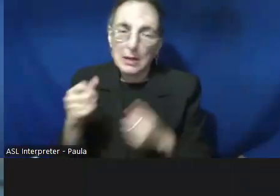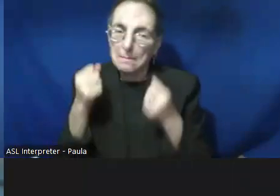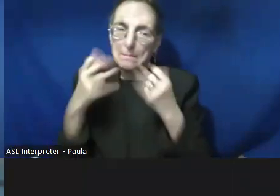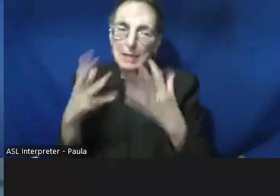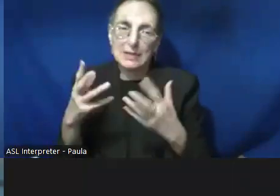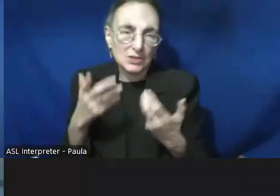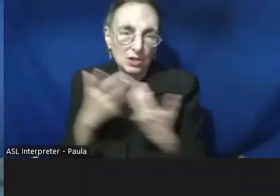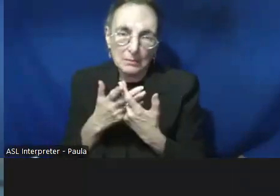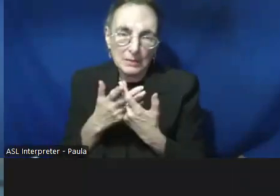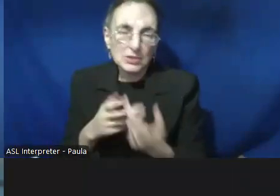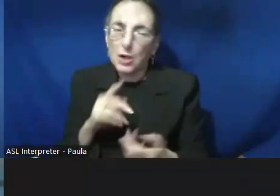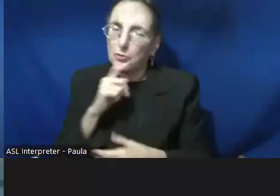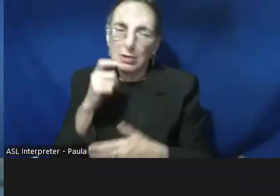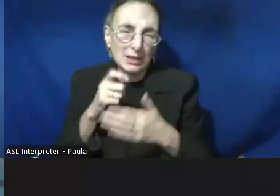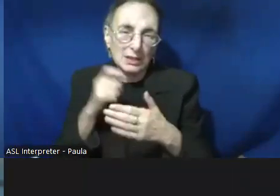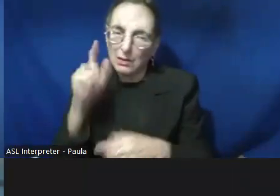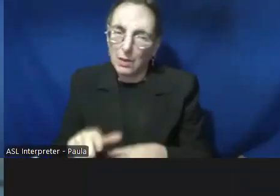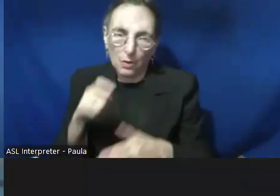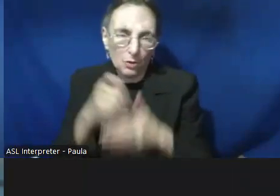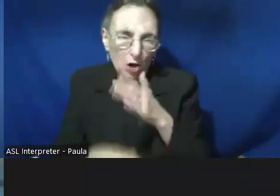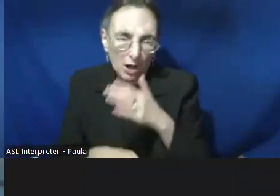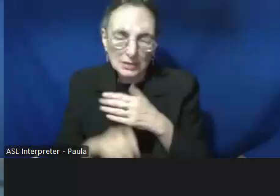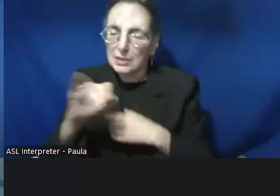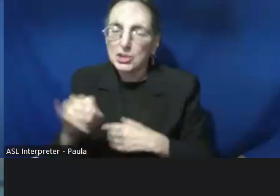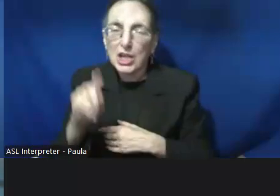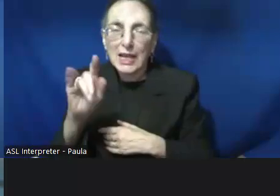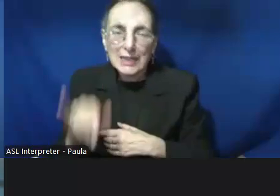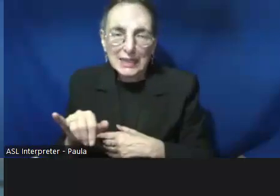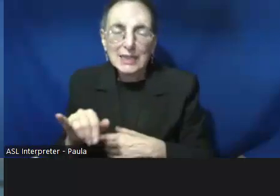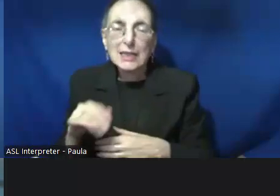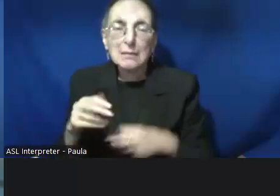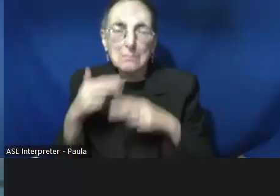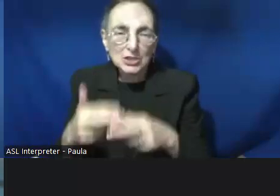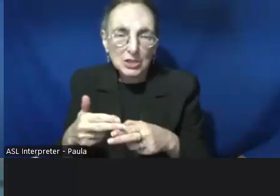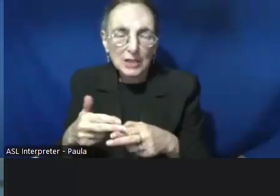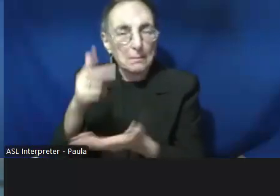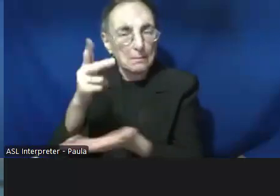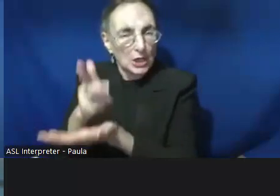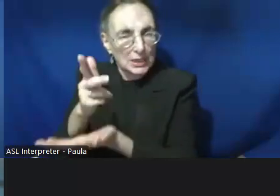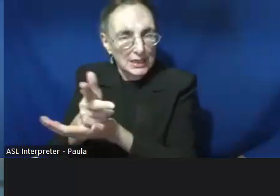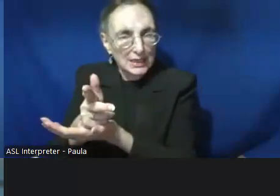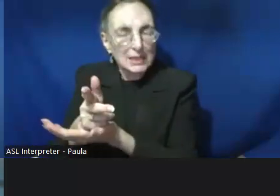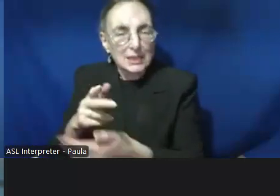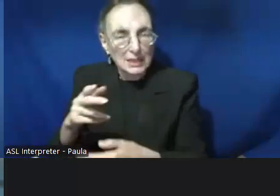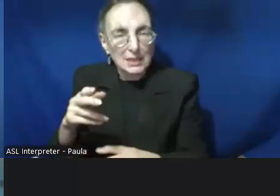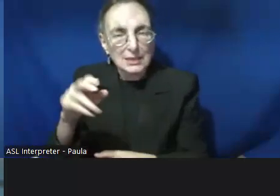accommodations are really low cost. Jenny mentioned the parking site that's located close to